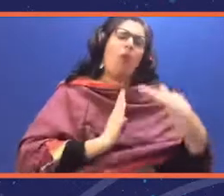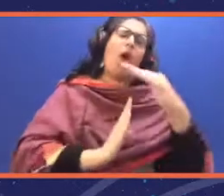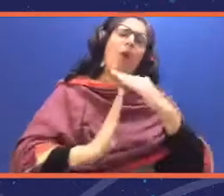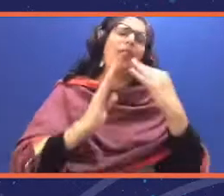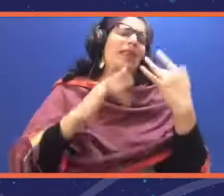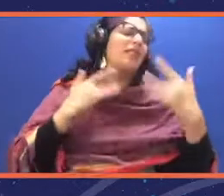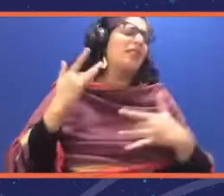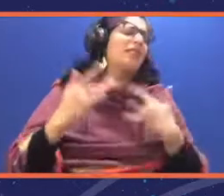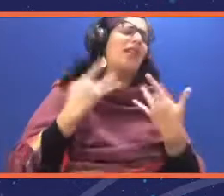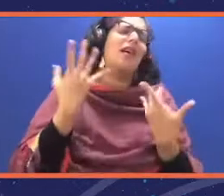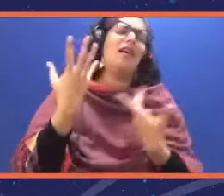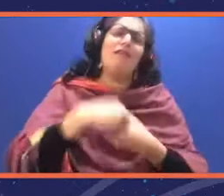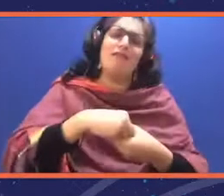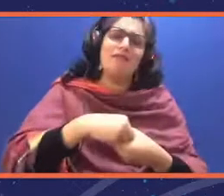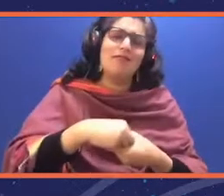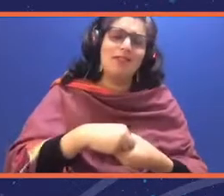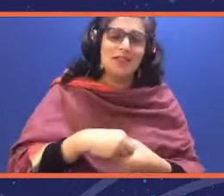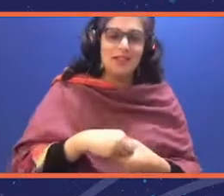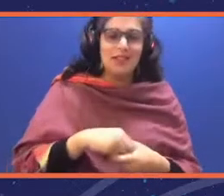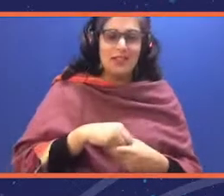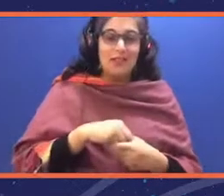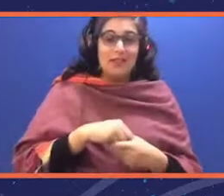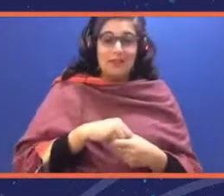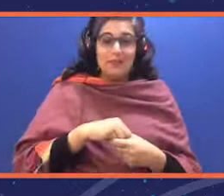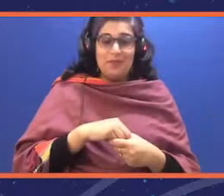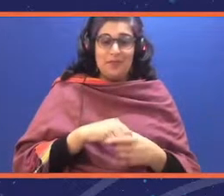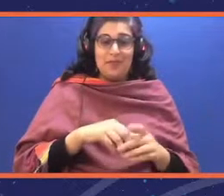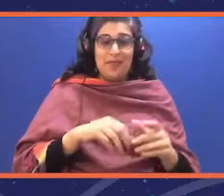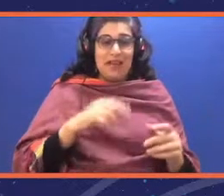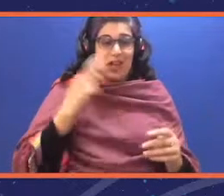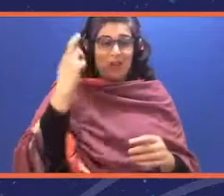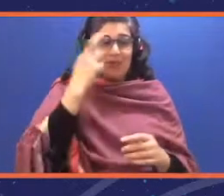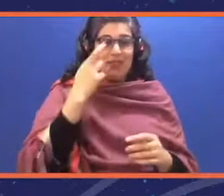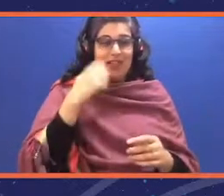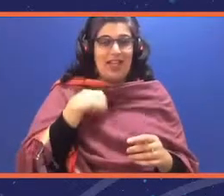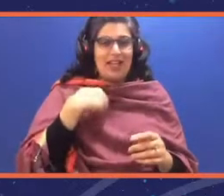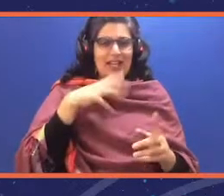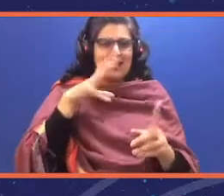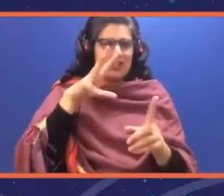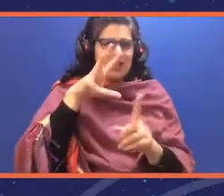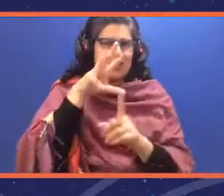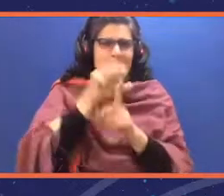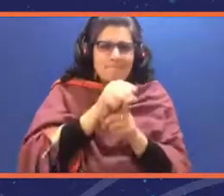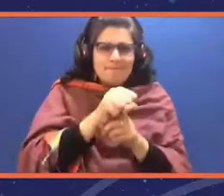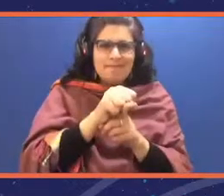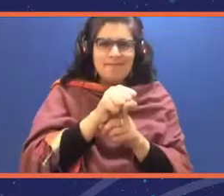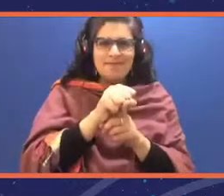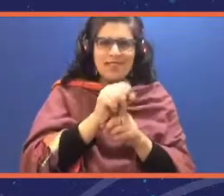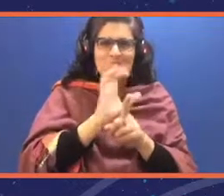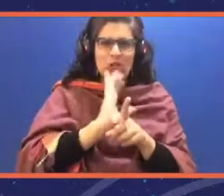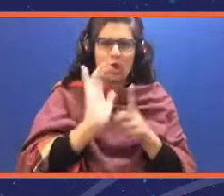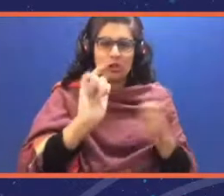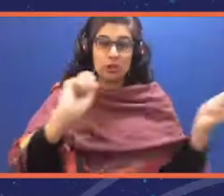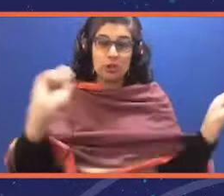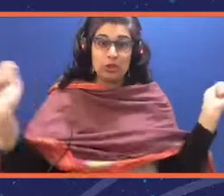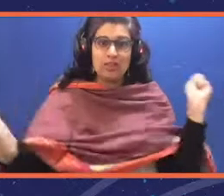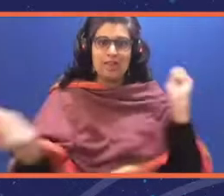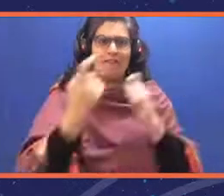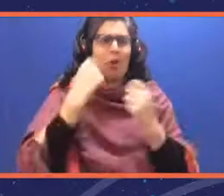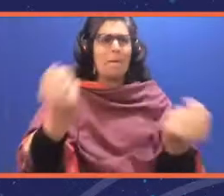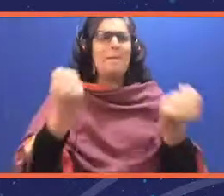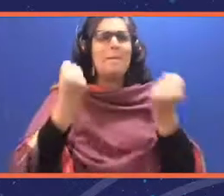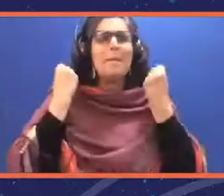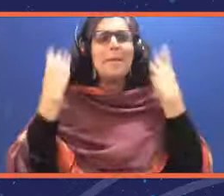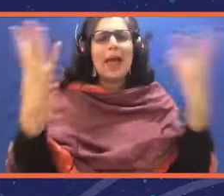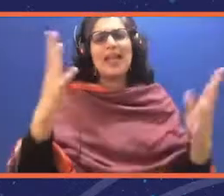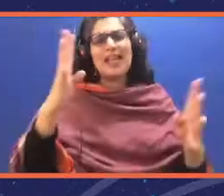space. And I just realized I needed to capture this cultural shift in a lot of creatives, especially in commercial industries,